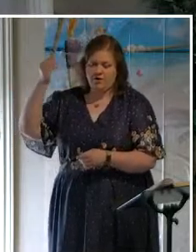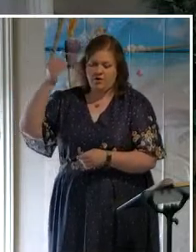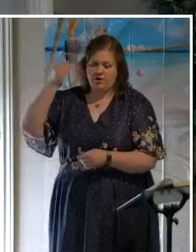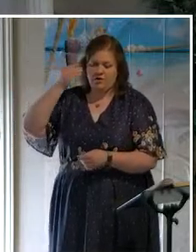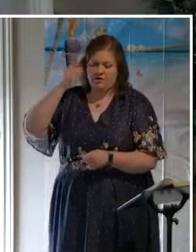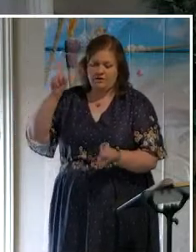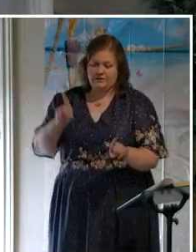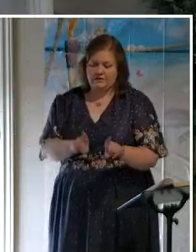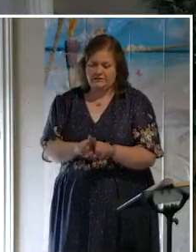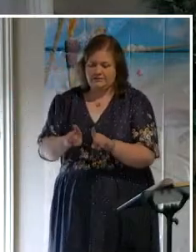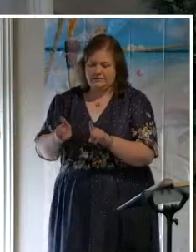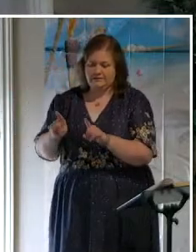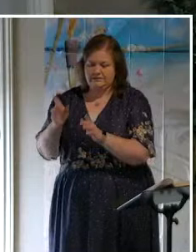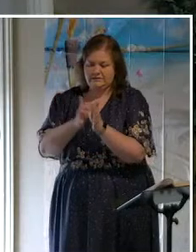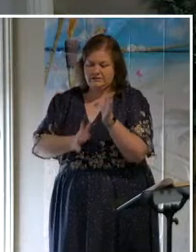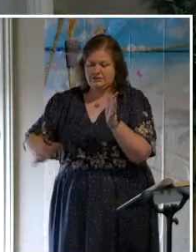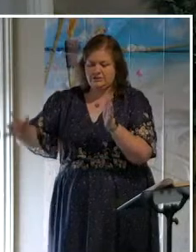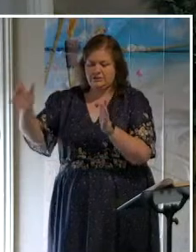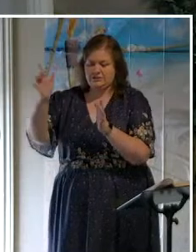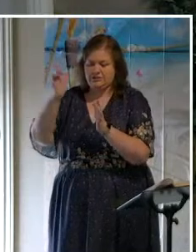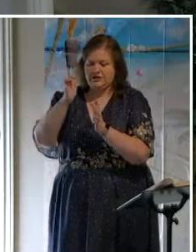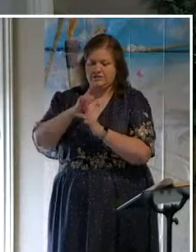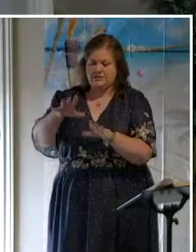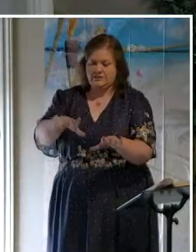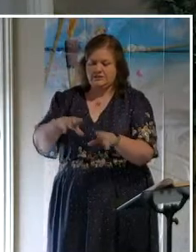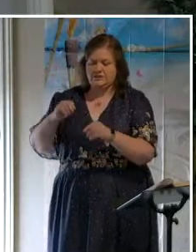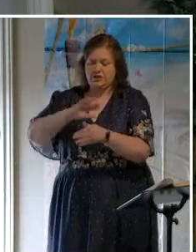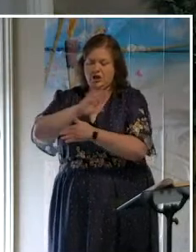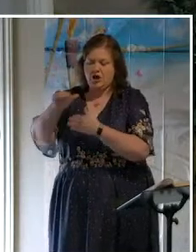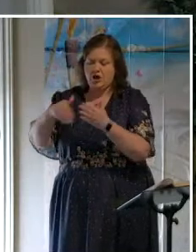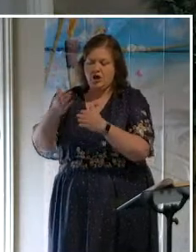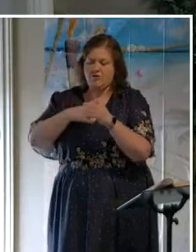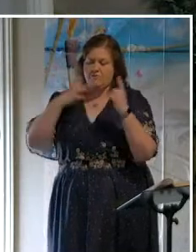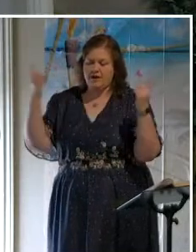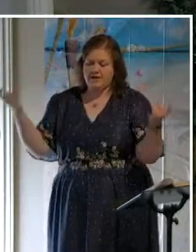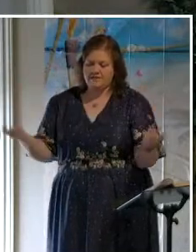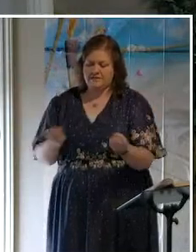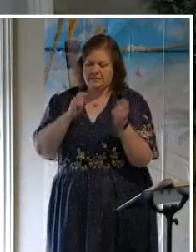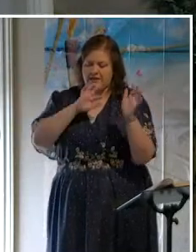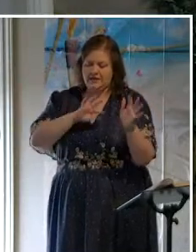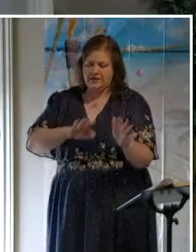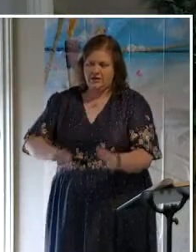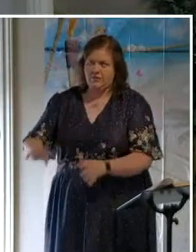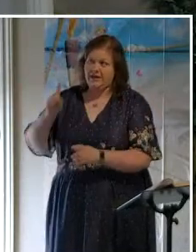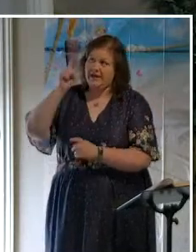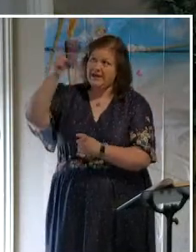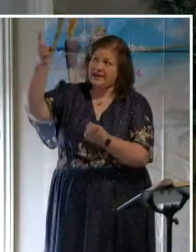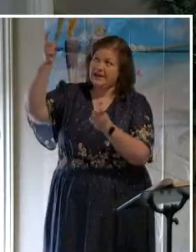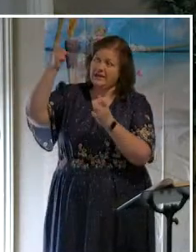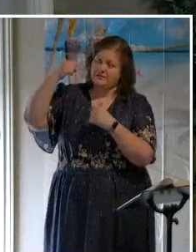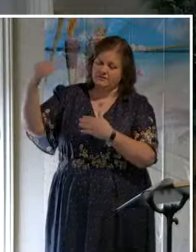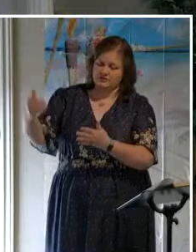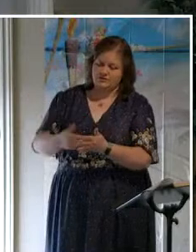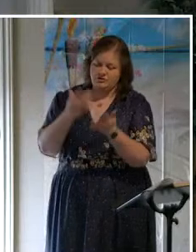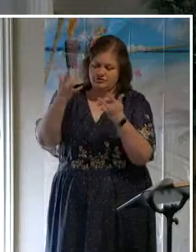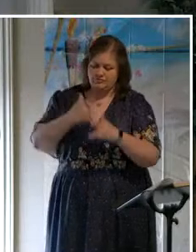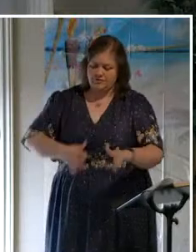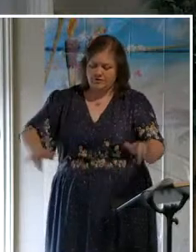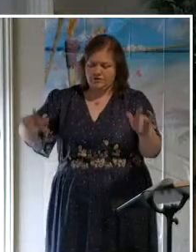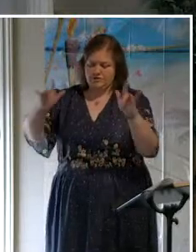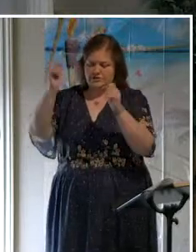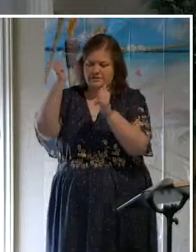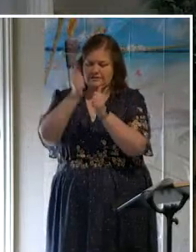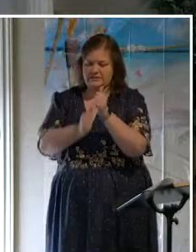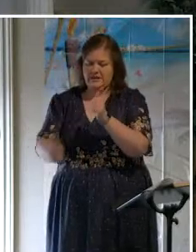home. Jesus took all my sin away. He gives new mercies